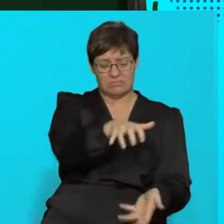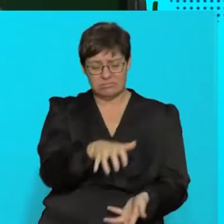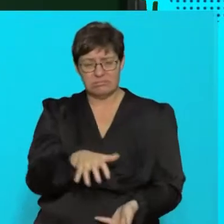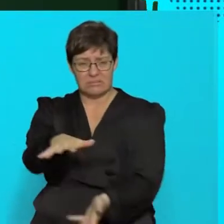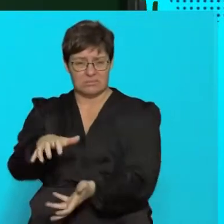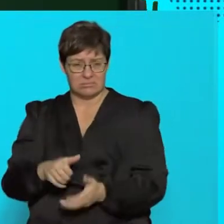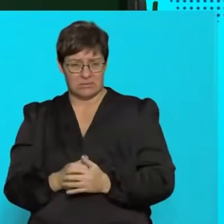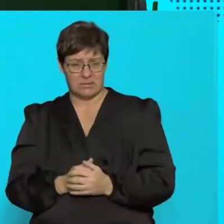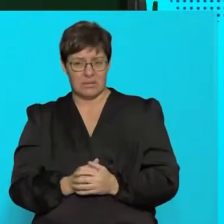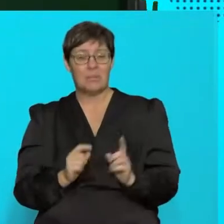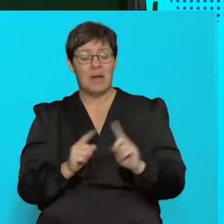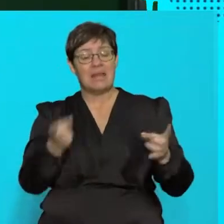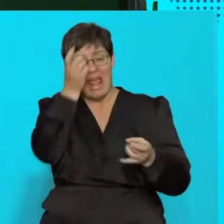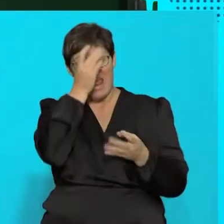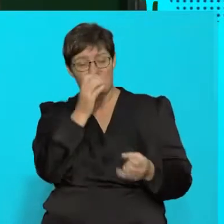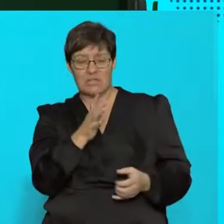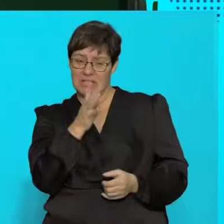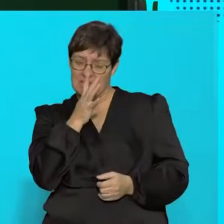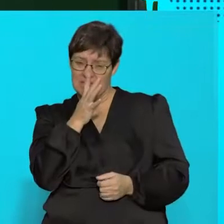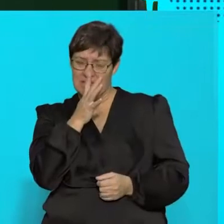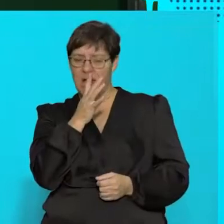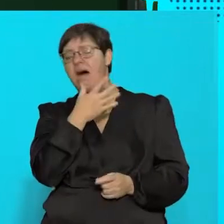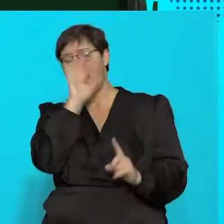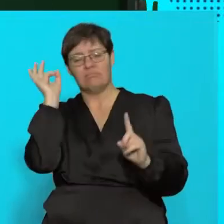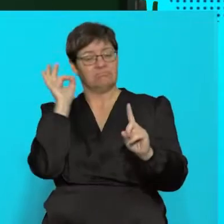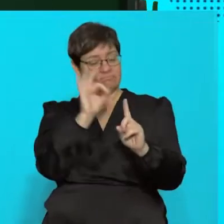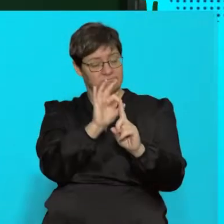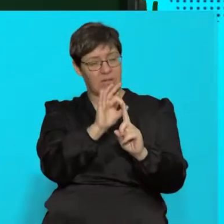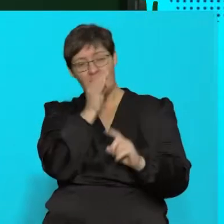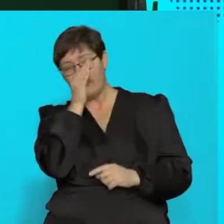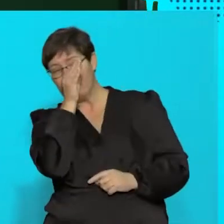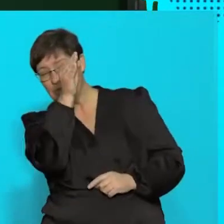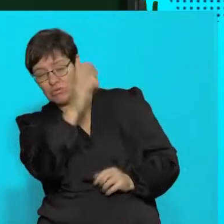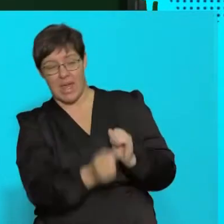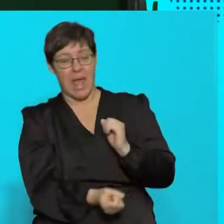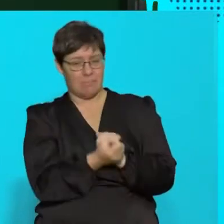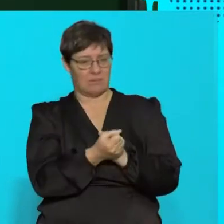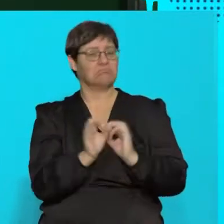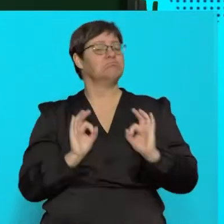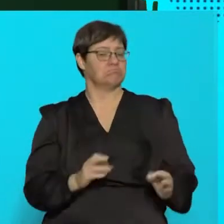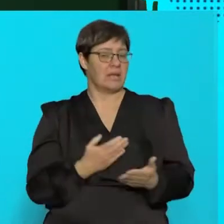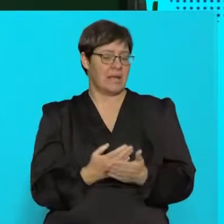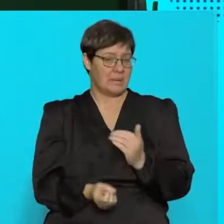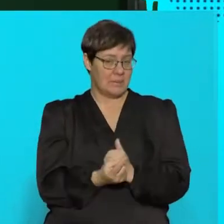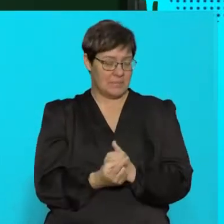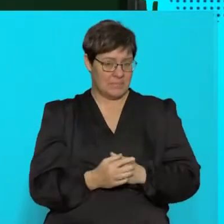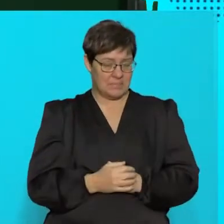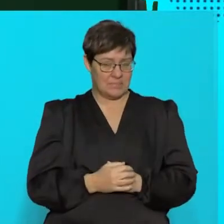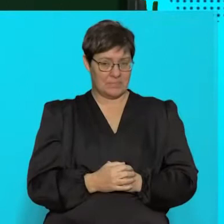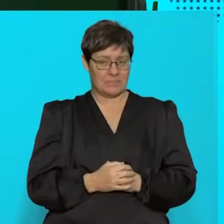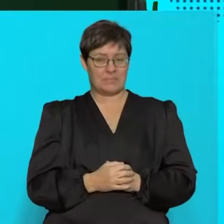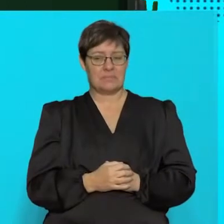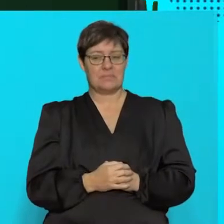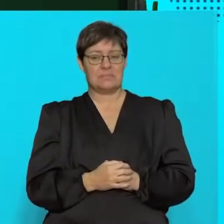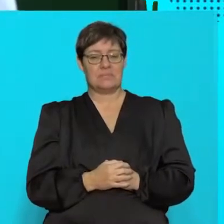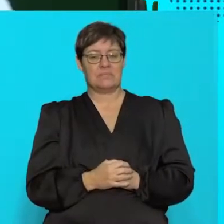efficient or optimal, but using a large data, you can accurately predict what will happen in the future. Okay,